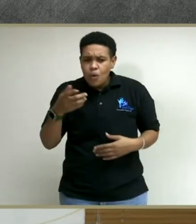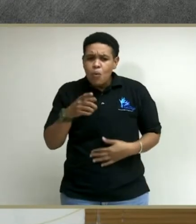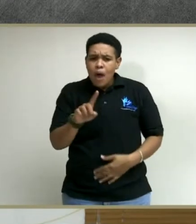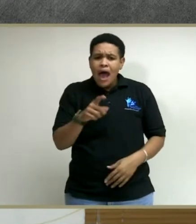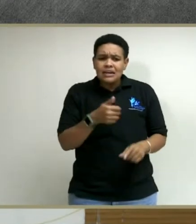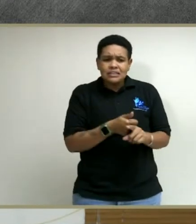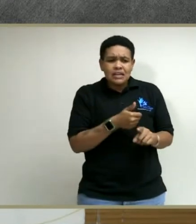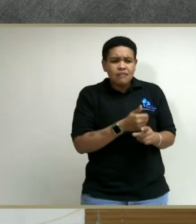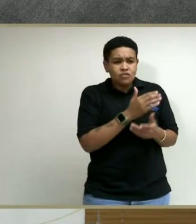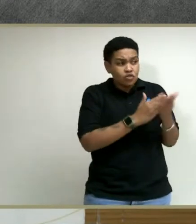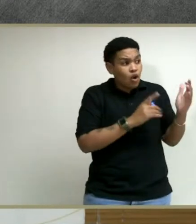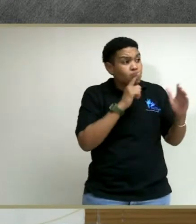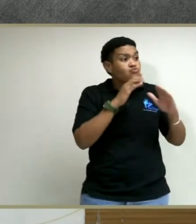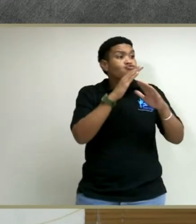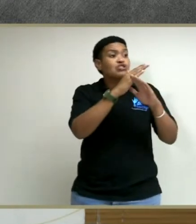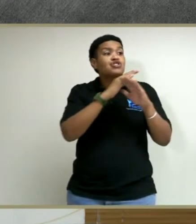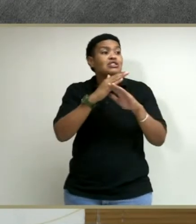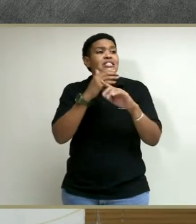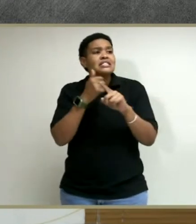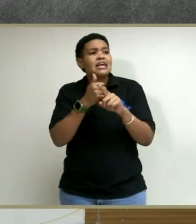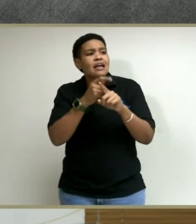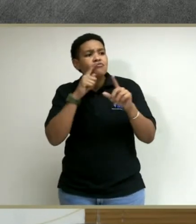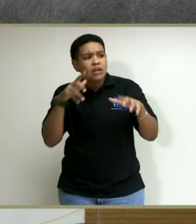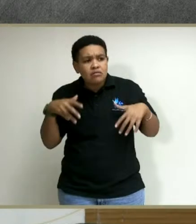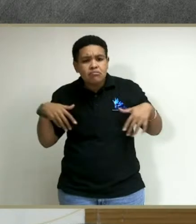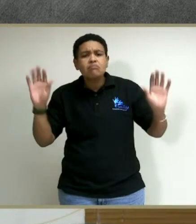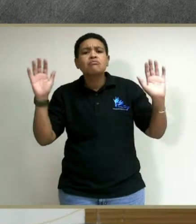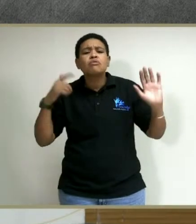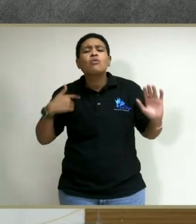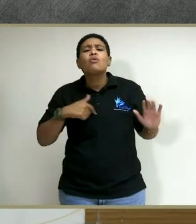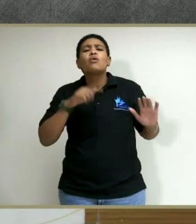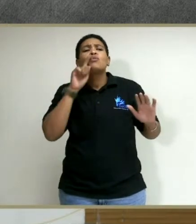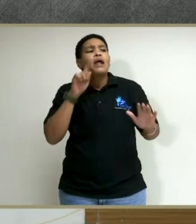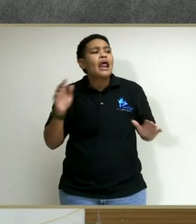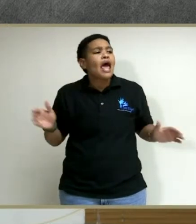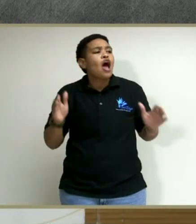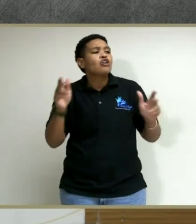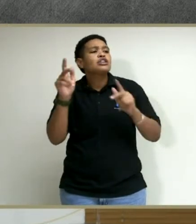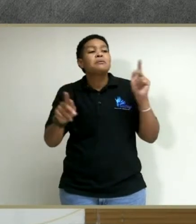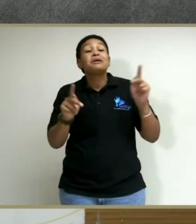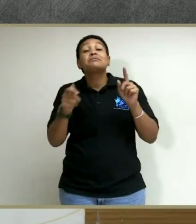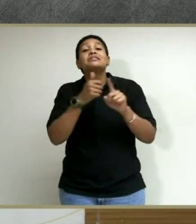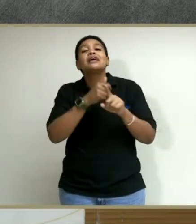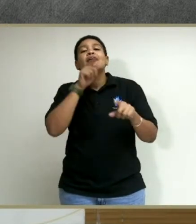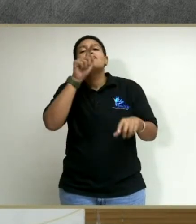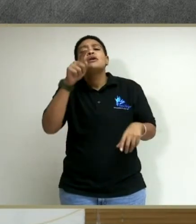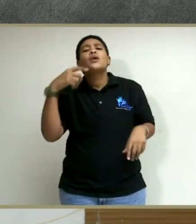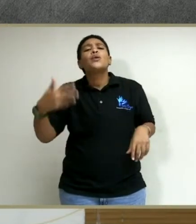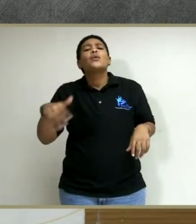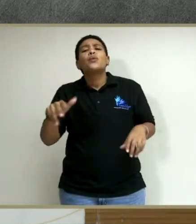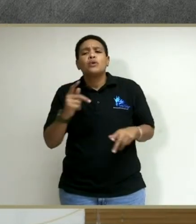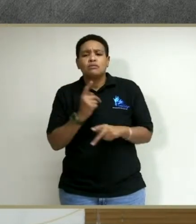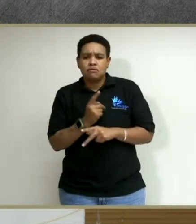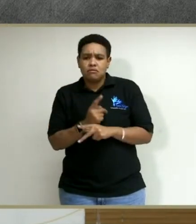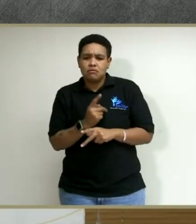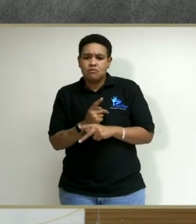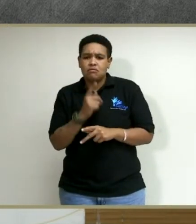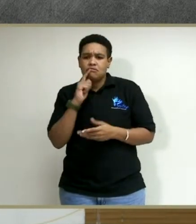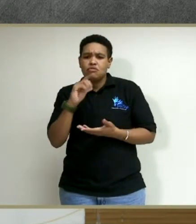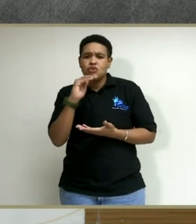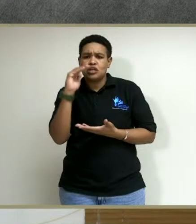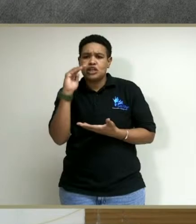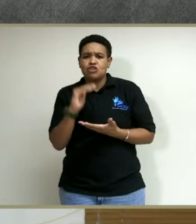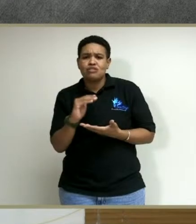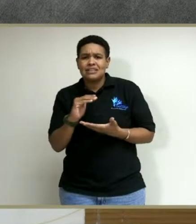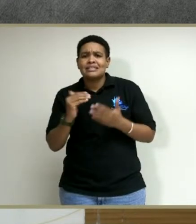that some restrictions have been released, we would encourage persons to be very, very cautious, to